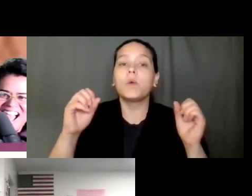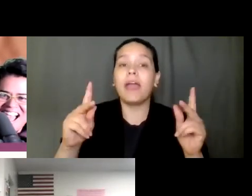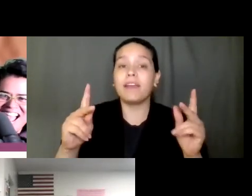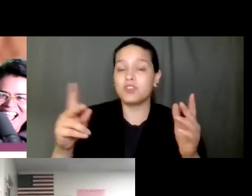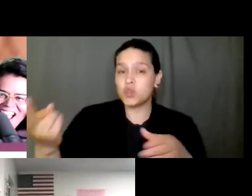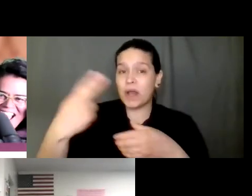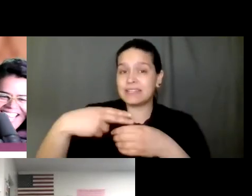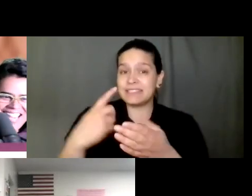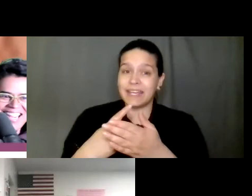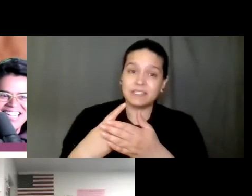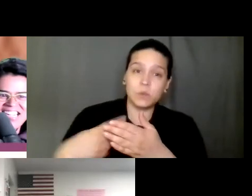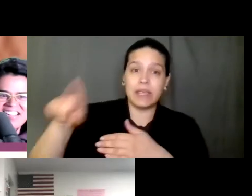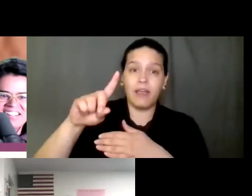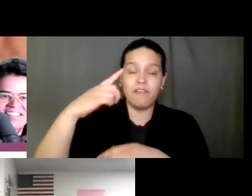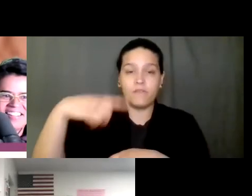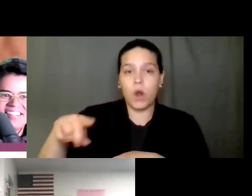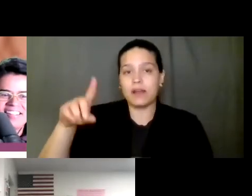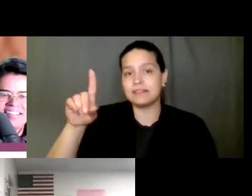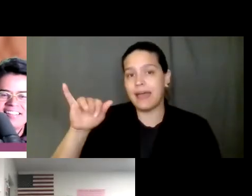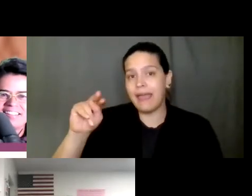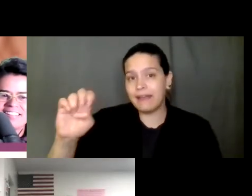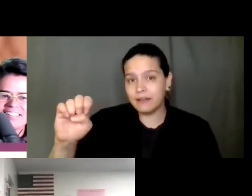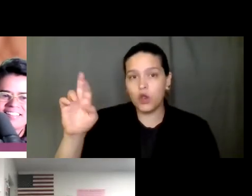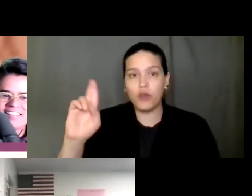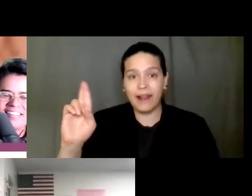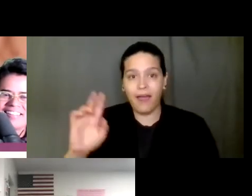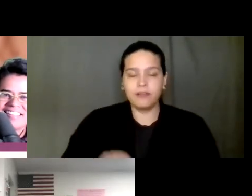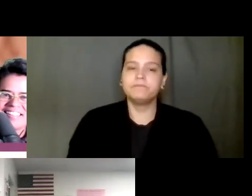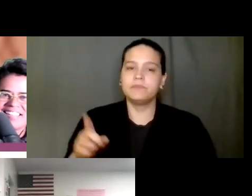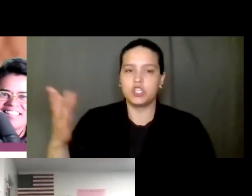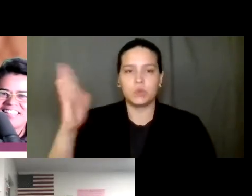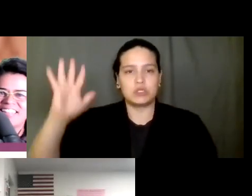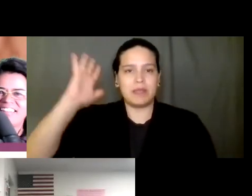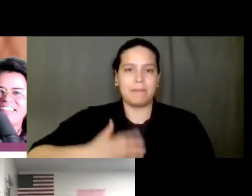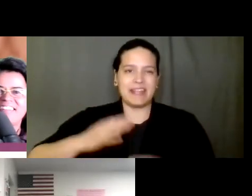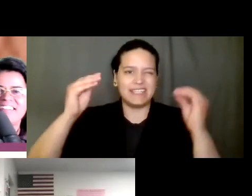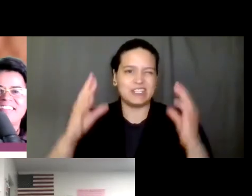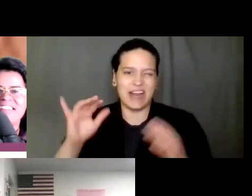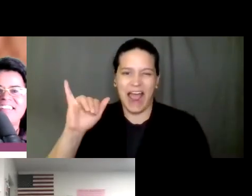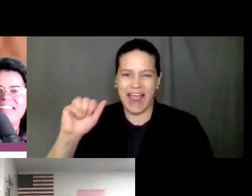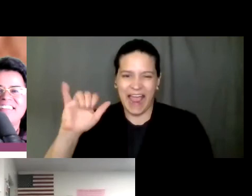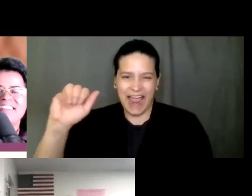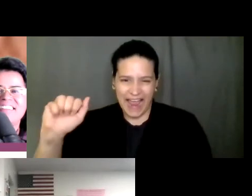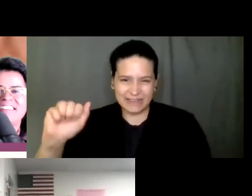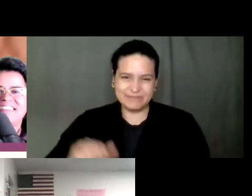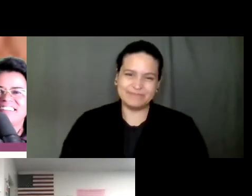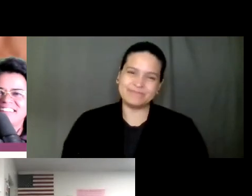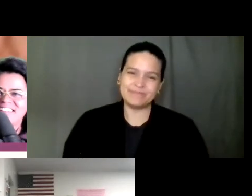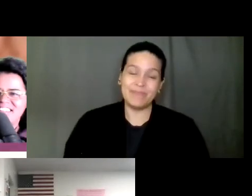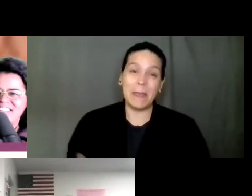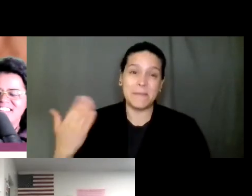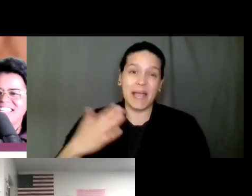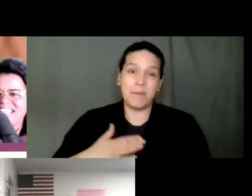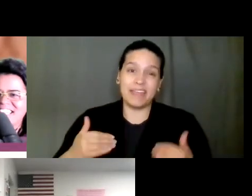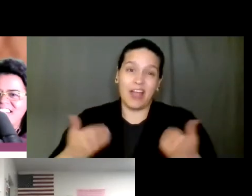from Taos Pueblo in Okwinge. She used to be my teacher at IAIA back in my younger years.